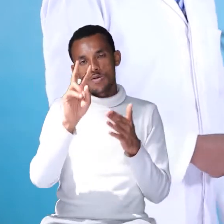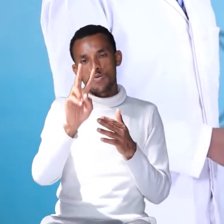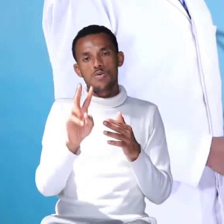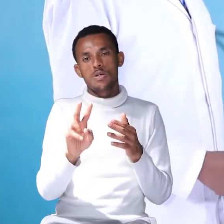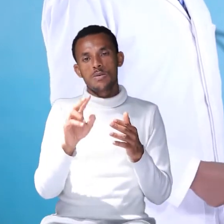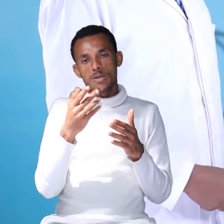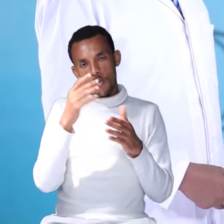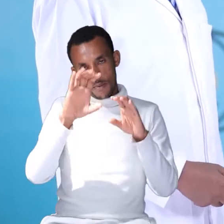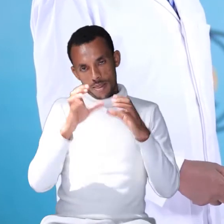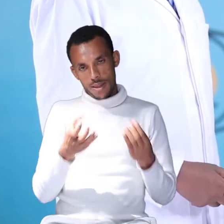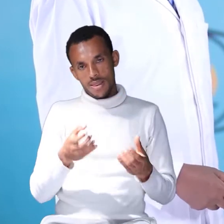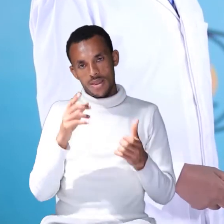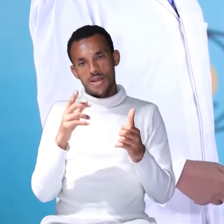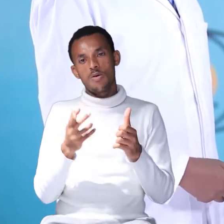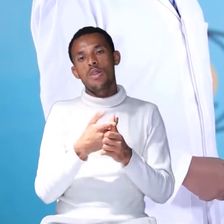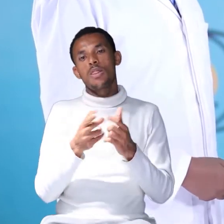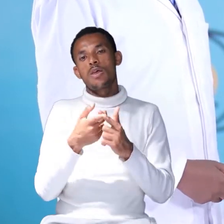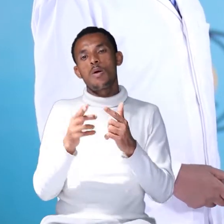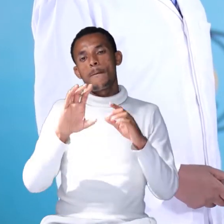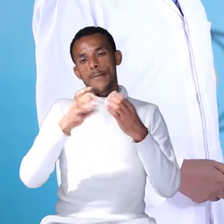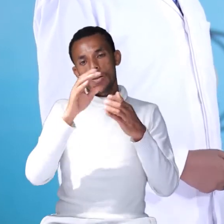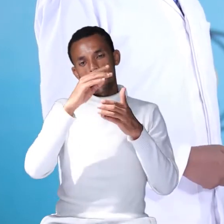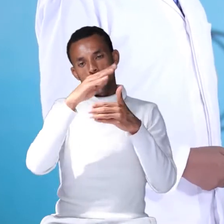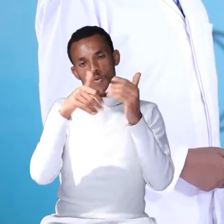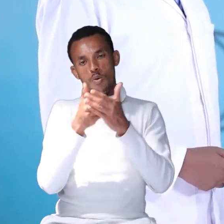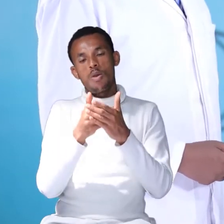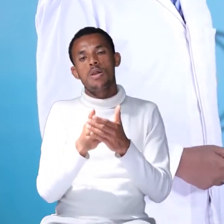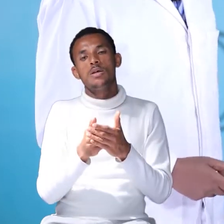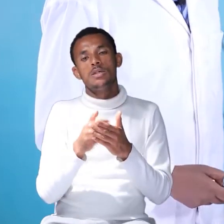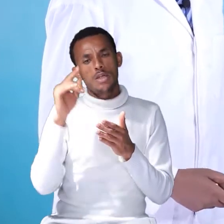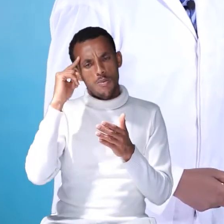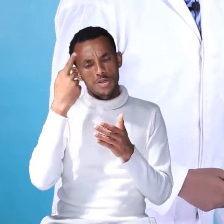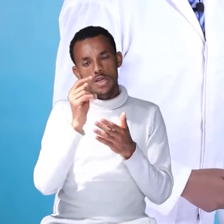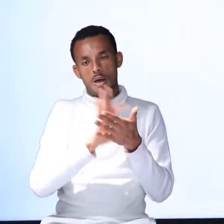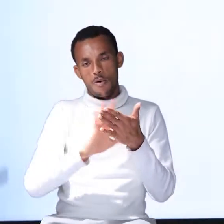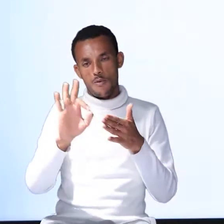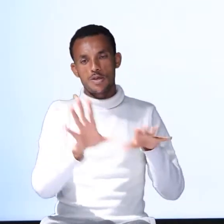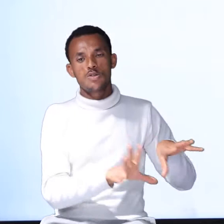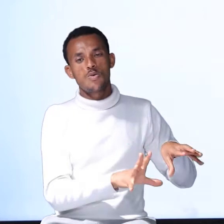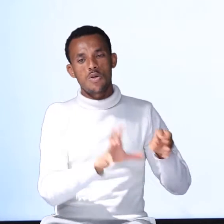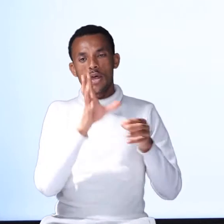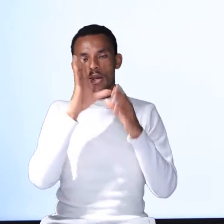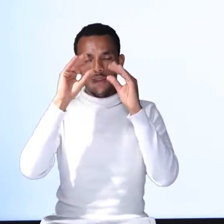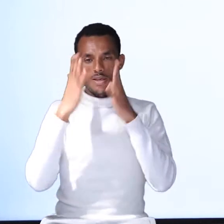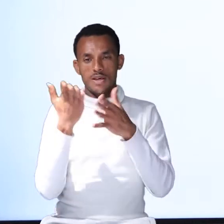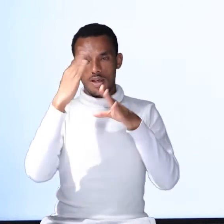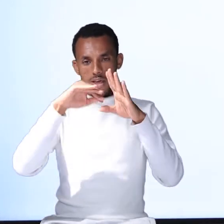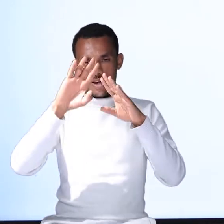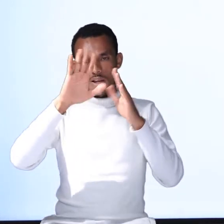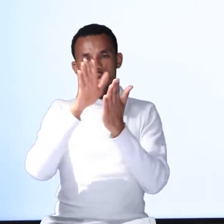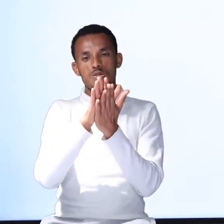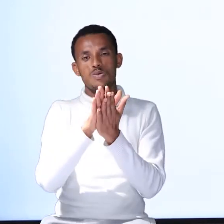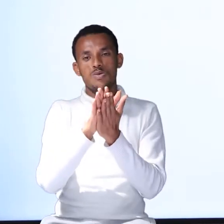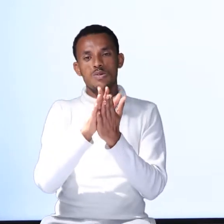part to part it will be. Take the second equation. Suppose the number of students and the teachers in a given school